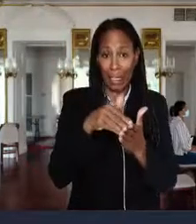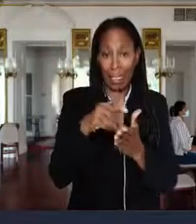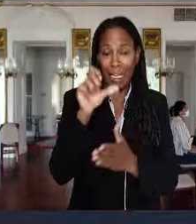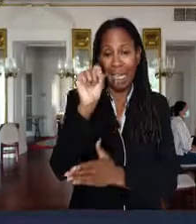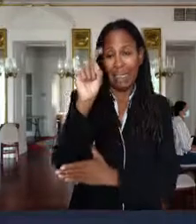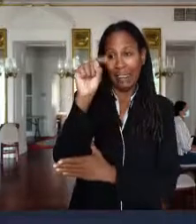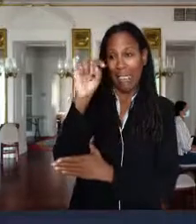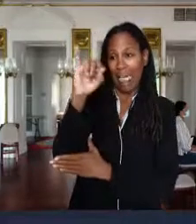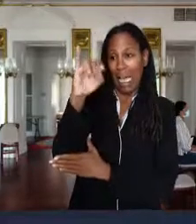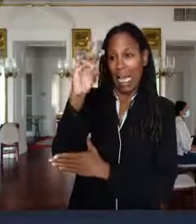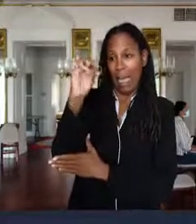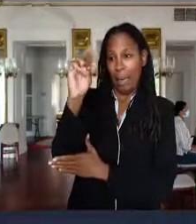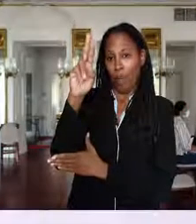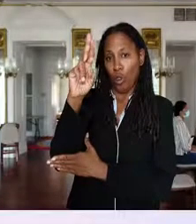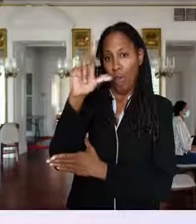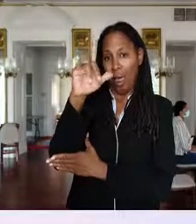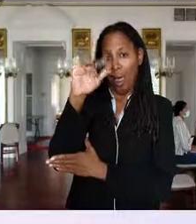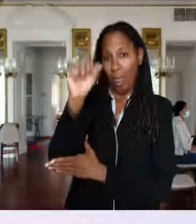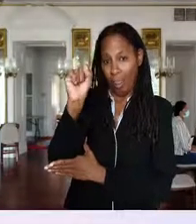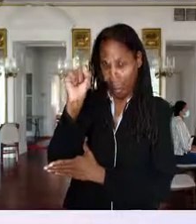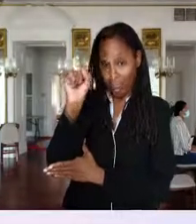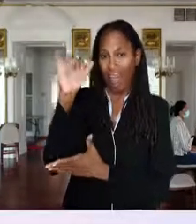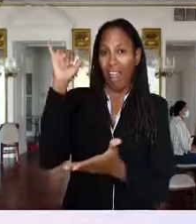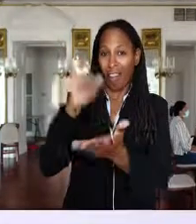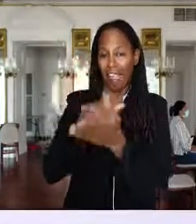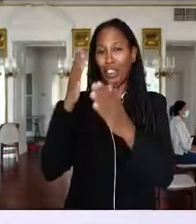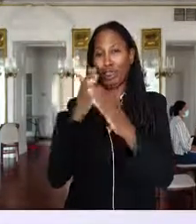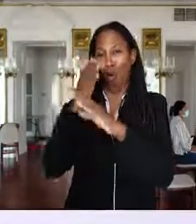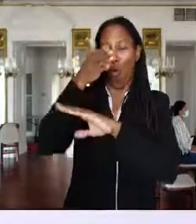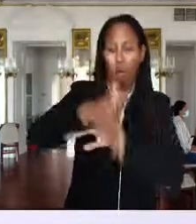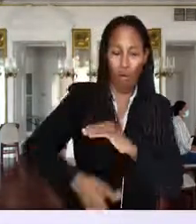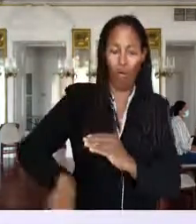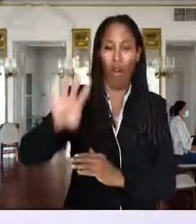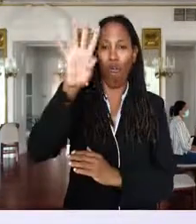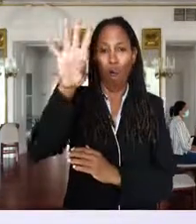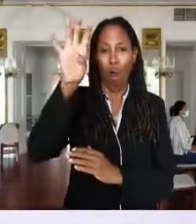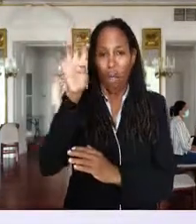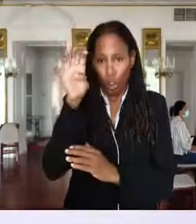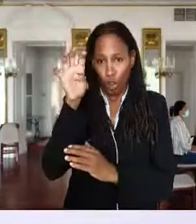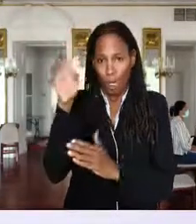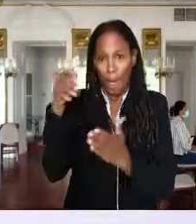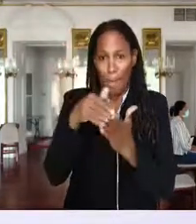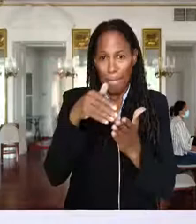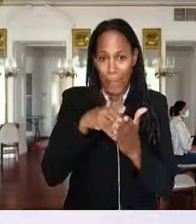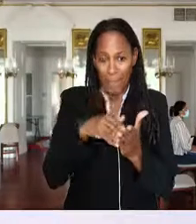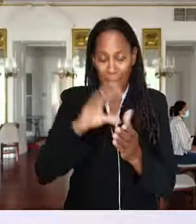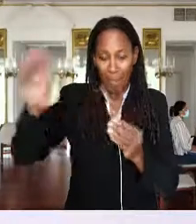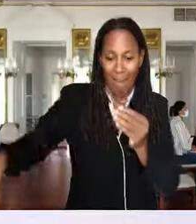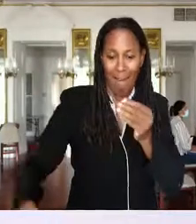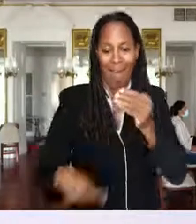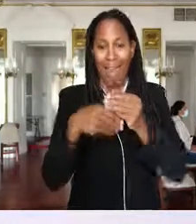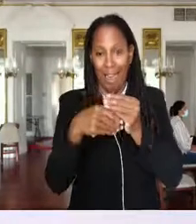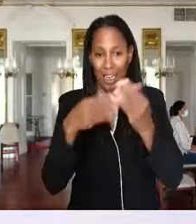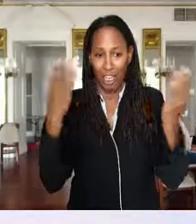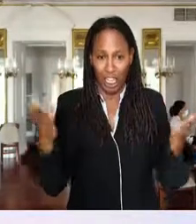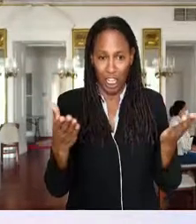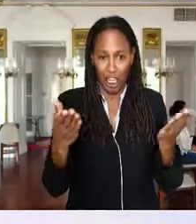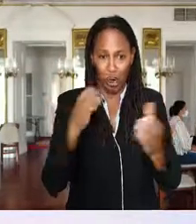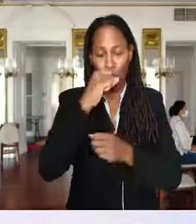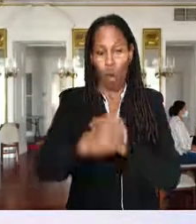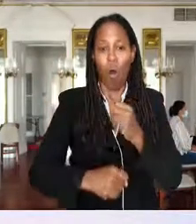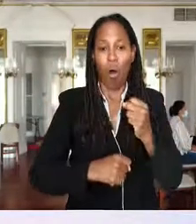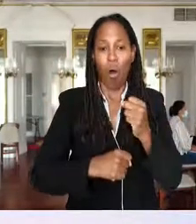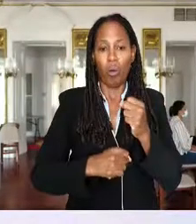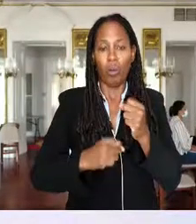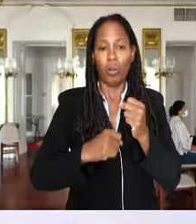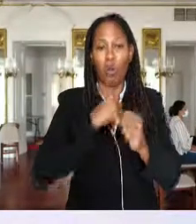over $400 million added to the economy over the last 2 years. So we're paying